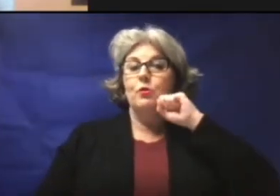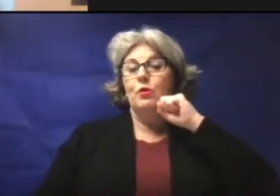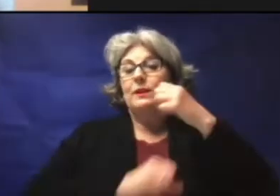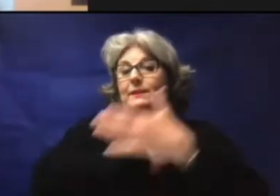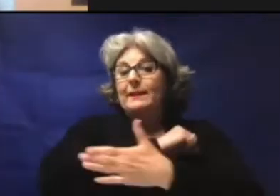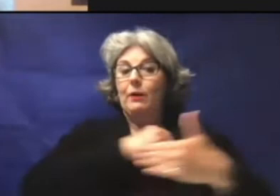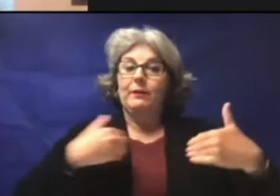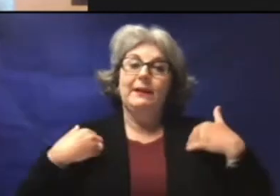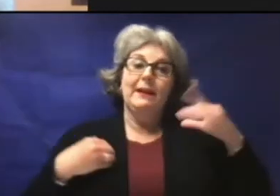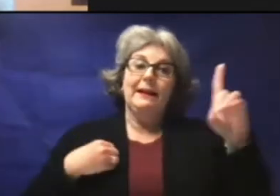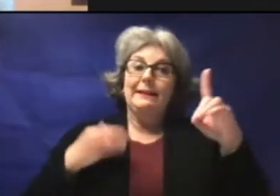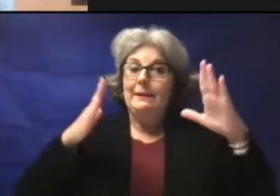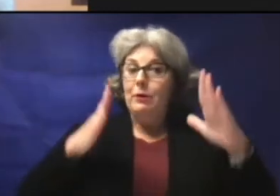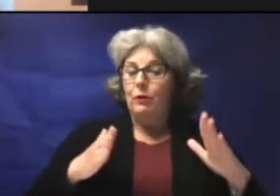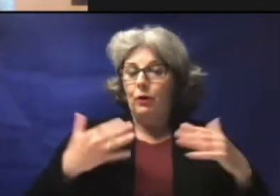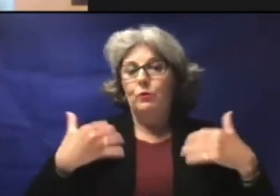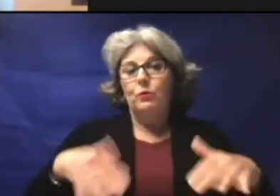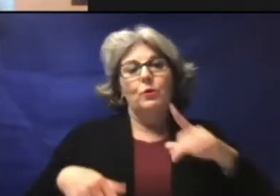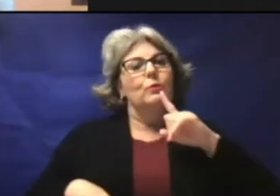it's definitely a very,